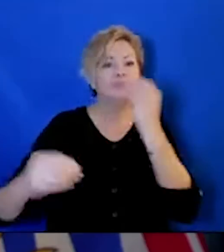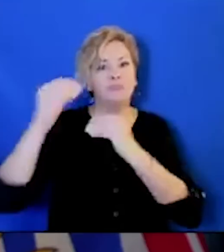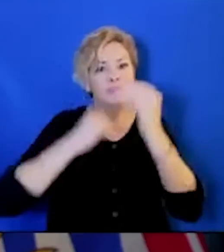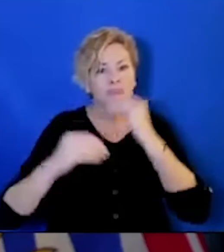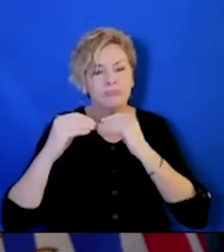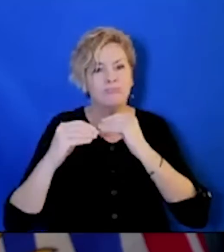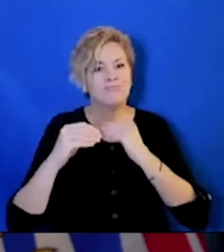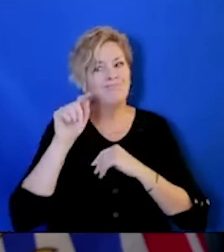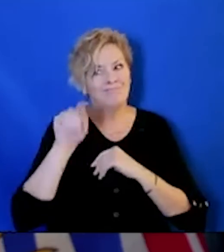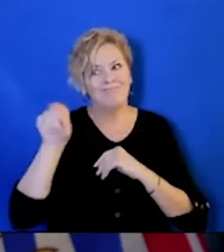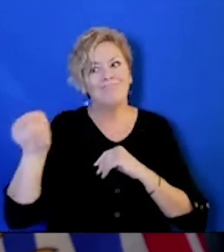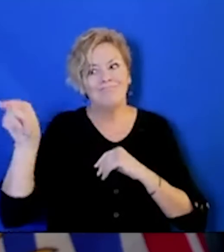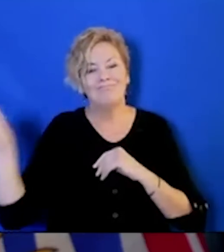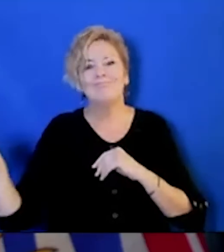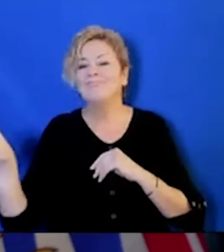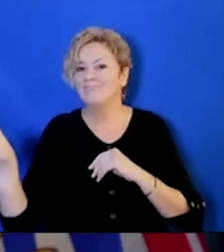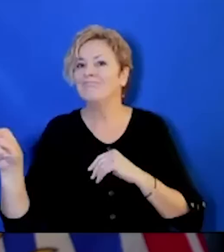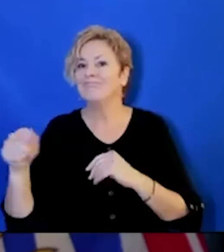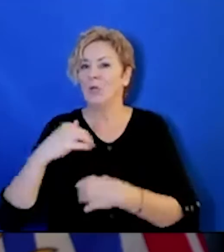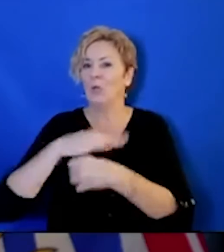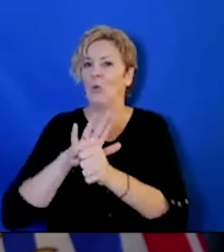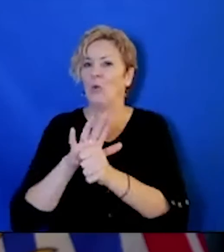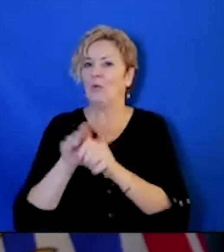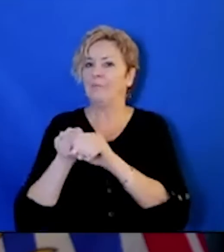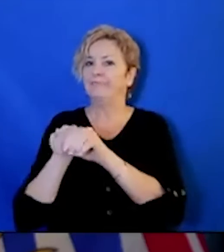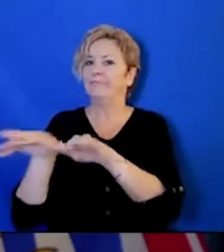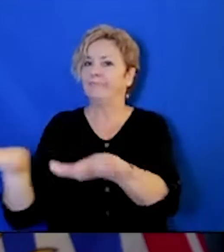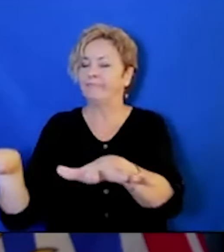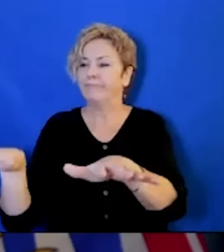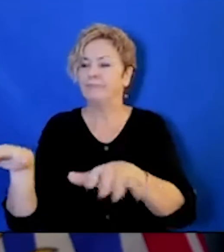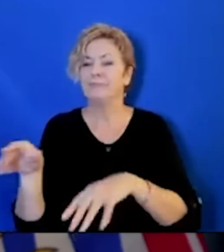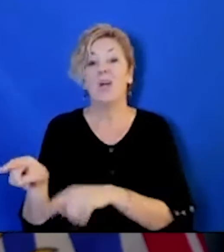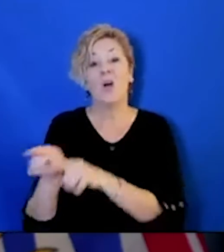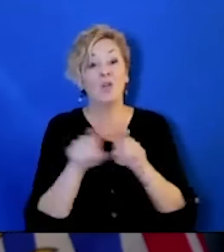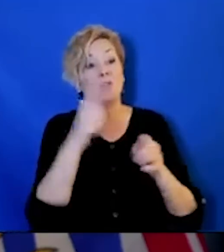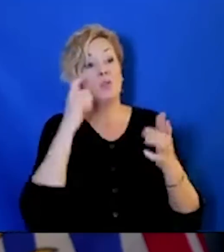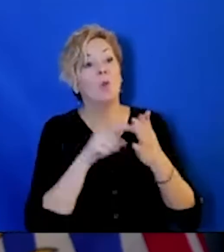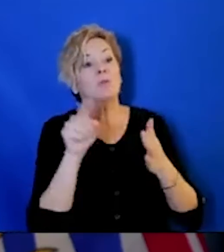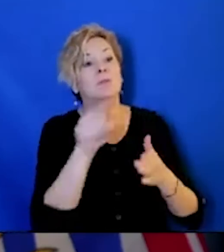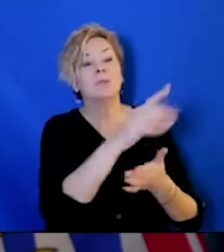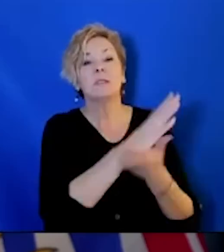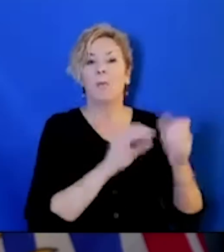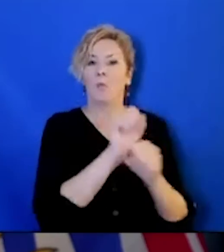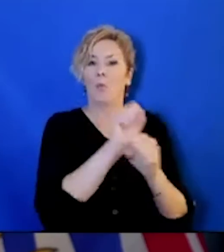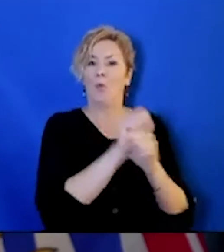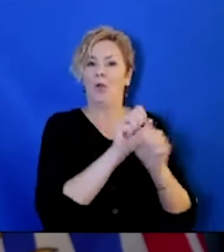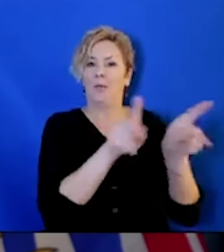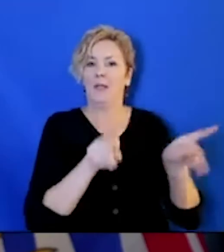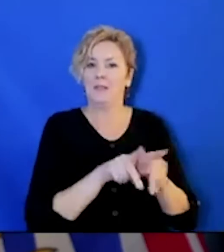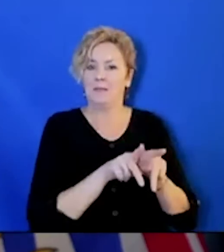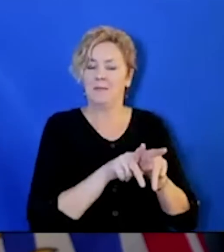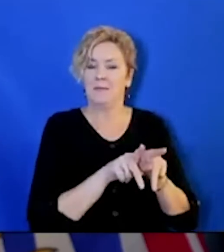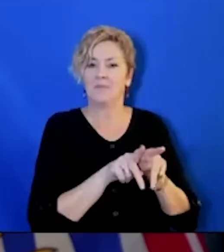the virus was being spread in a number of workplaces, and so people were bringing the virus with them to work inadvertently,